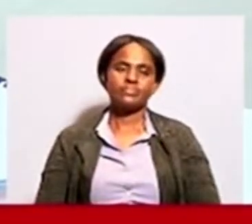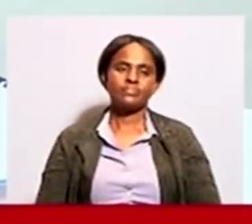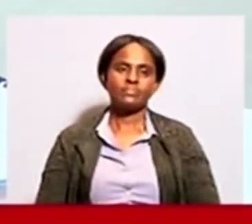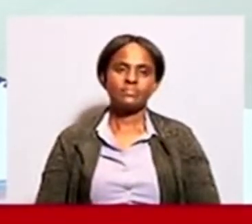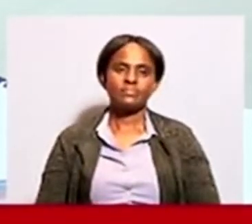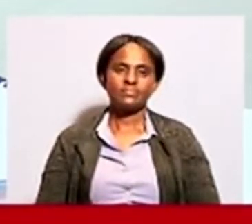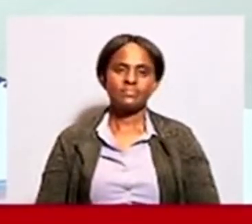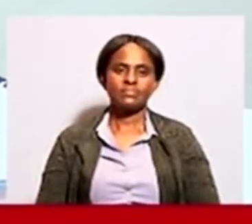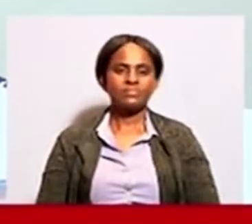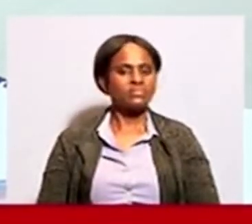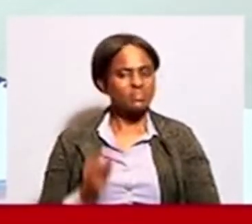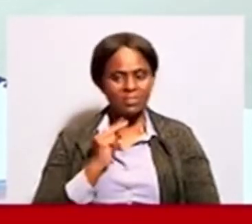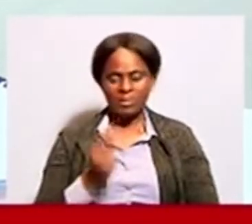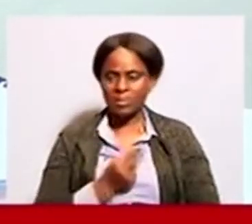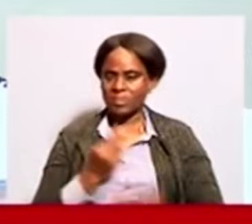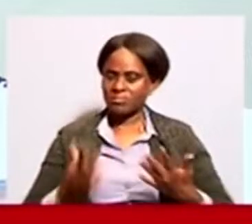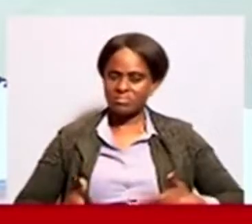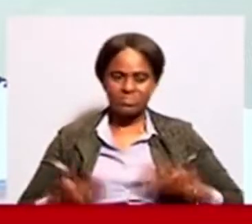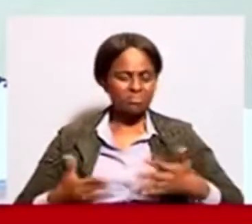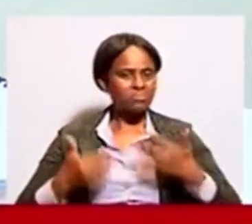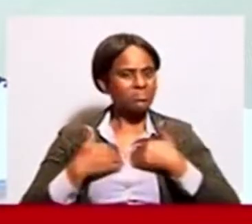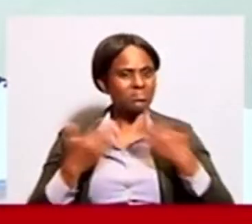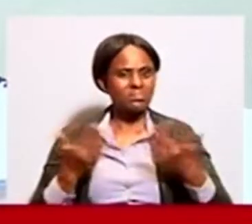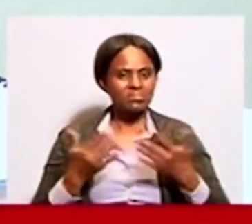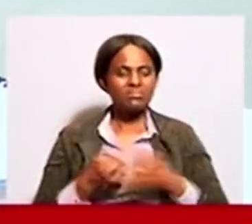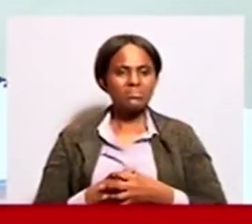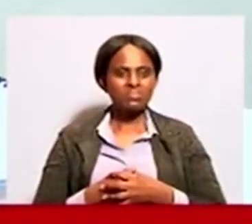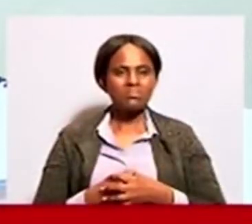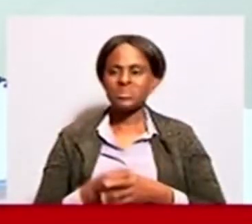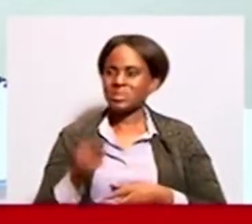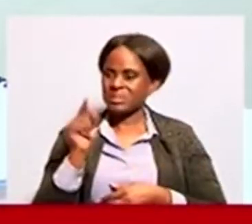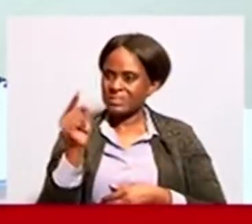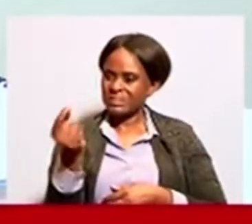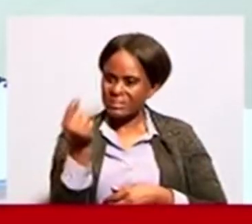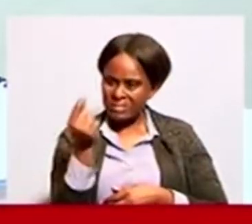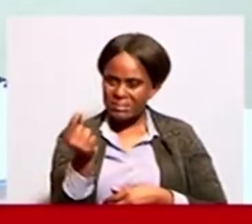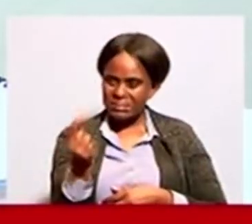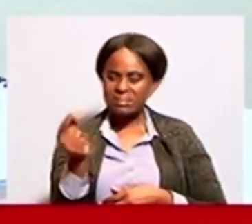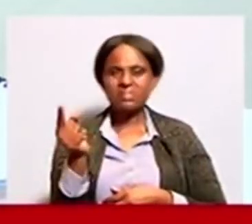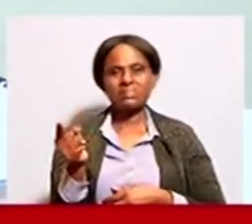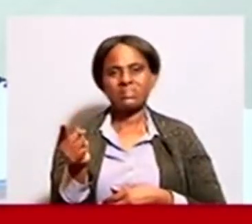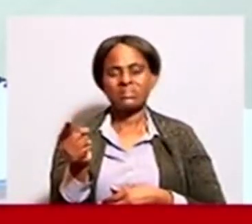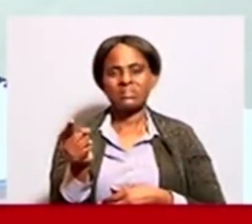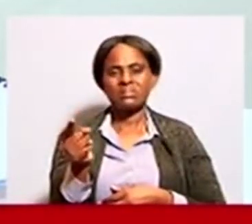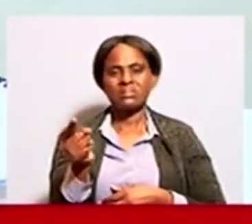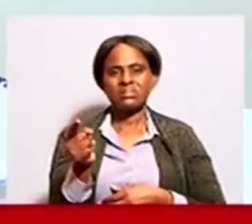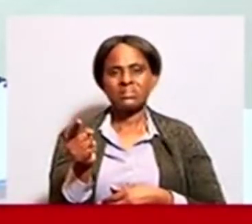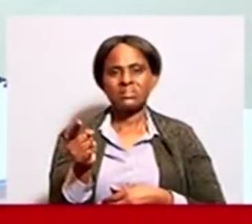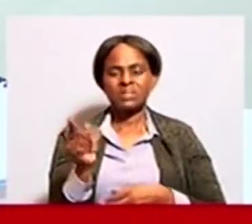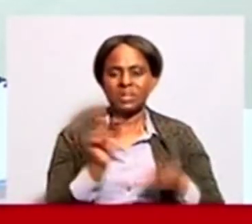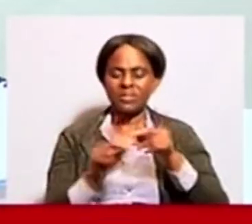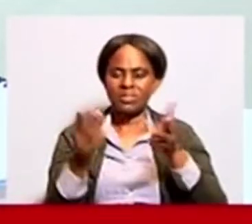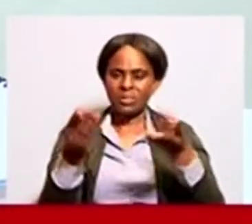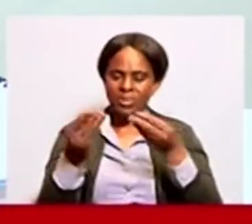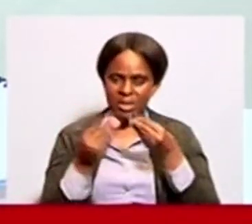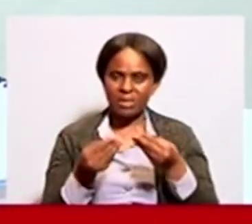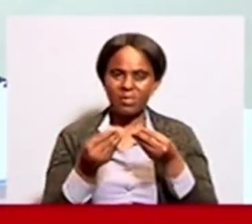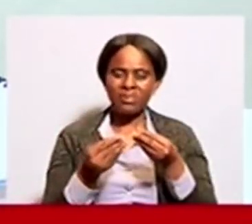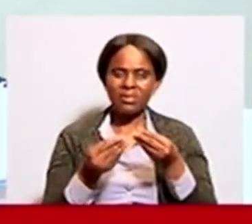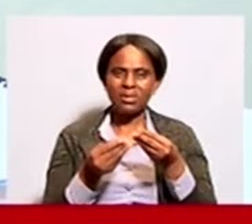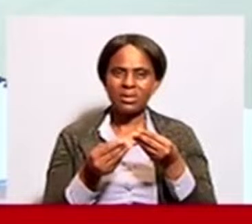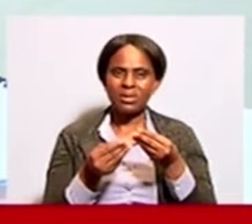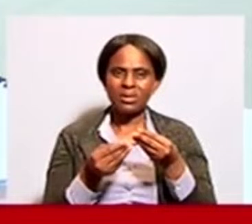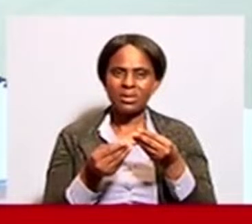We are not very happy. I have the list of those people that you gave